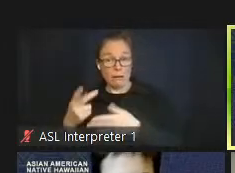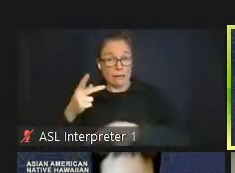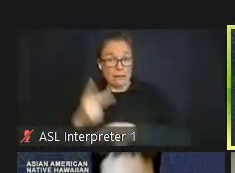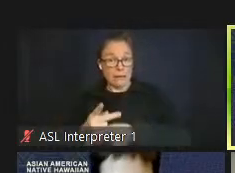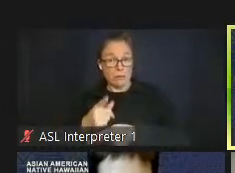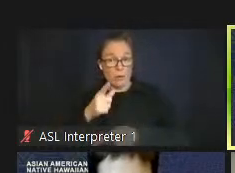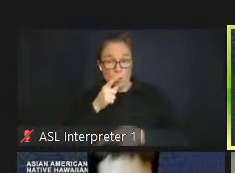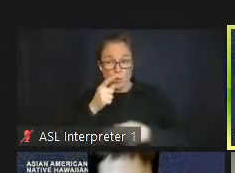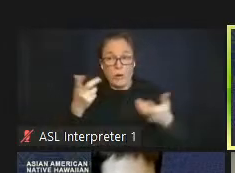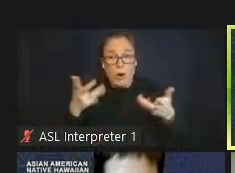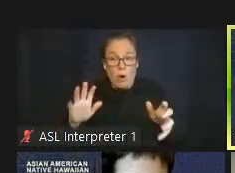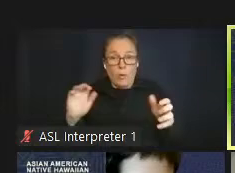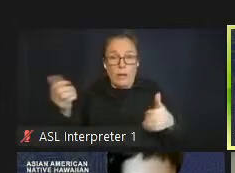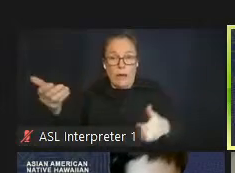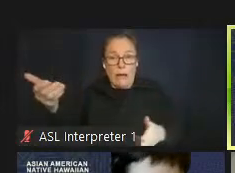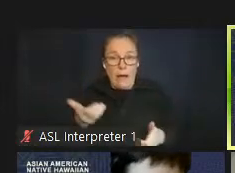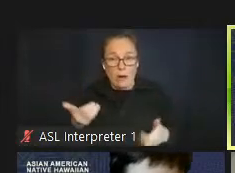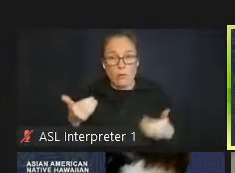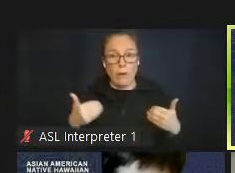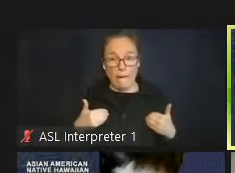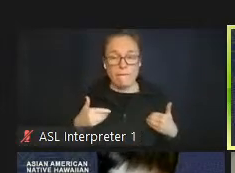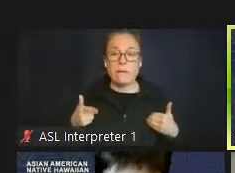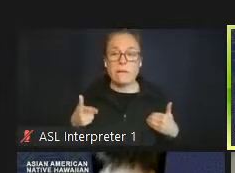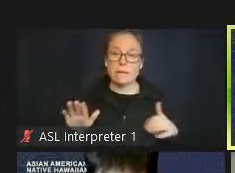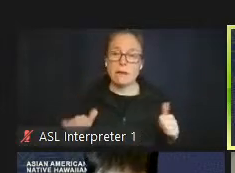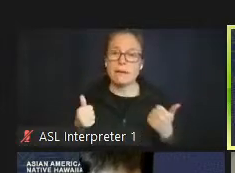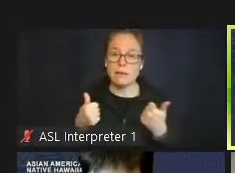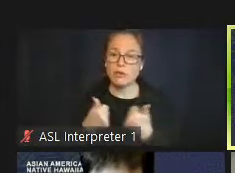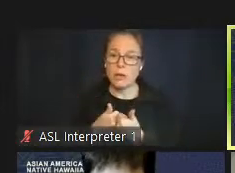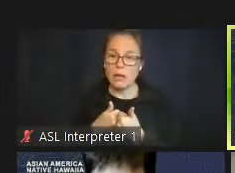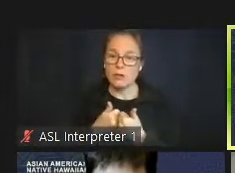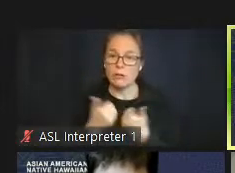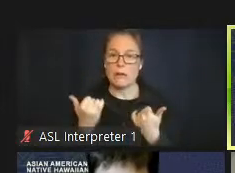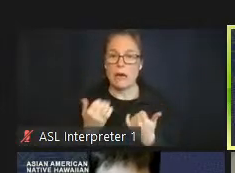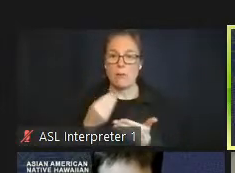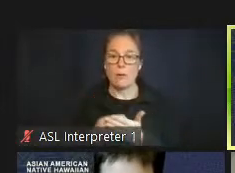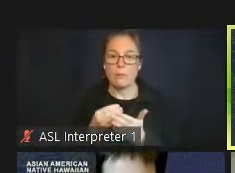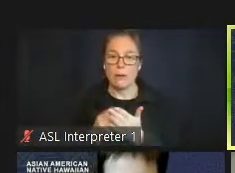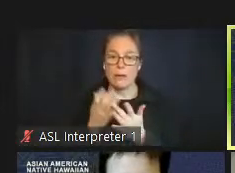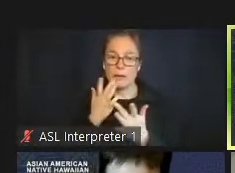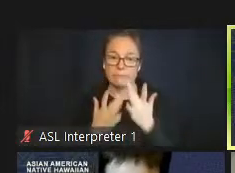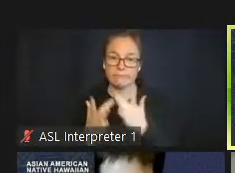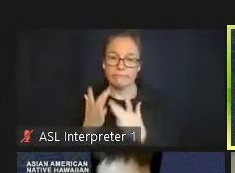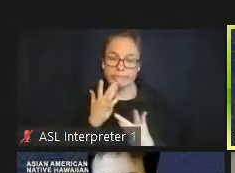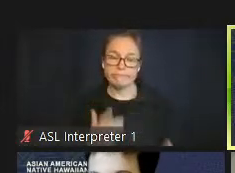that's the challenge we're in, given our current financial position.